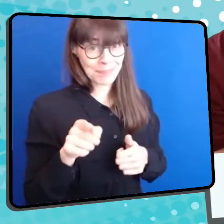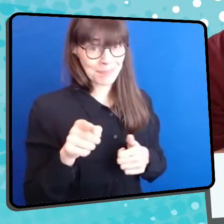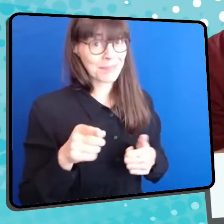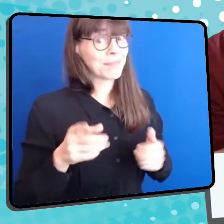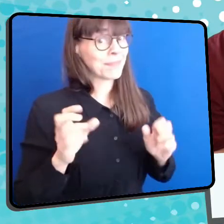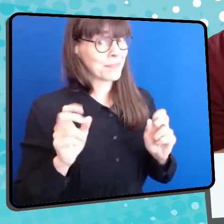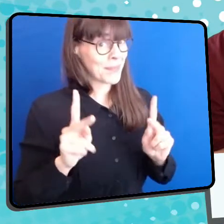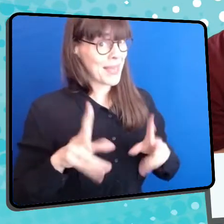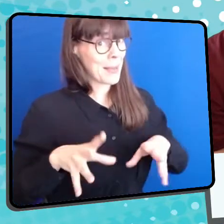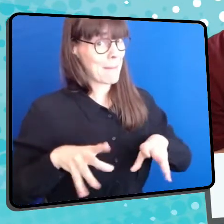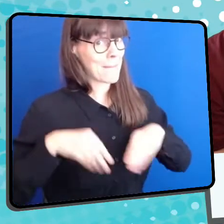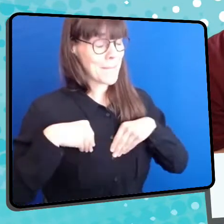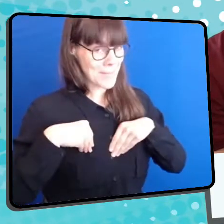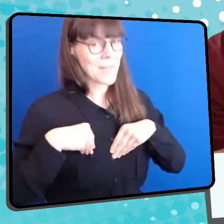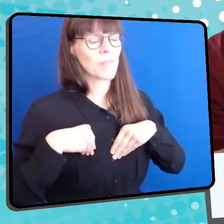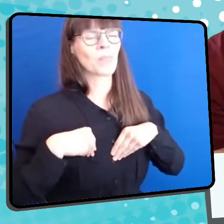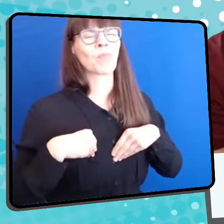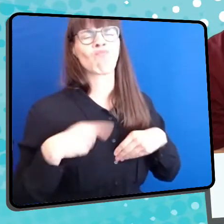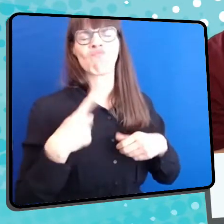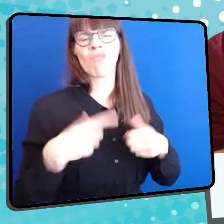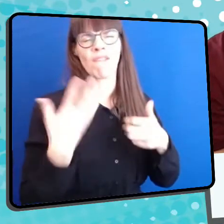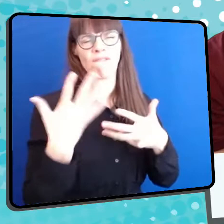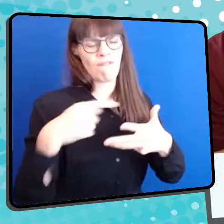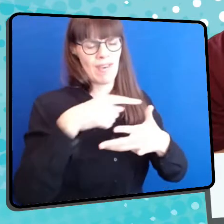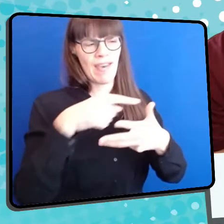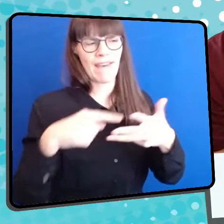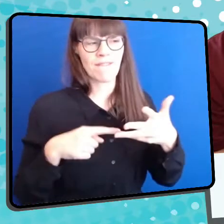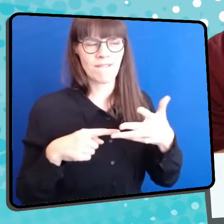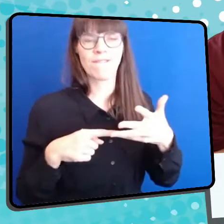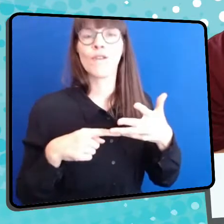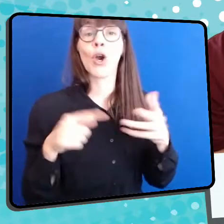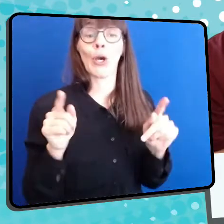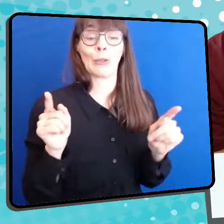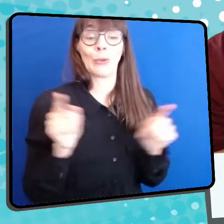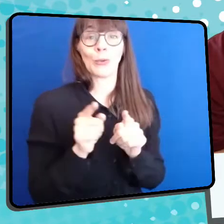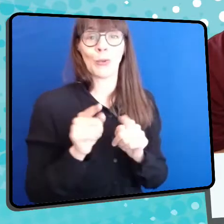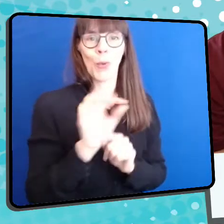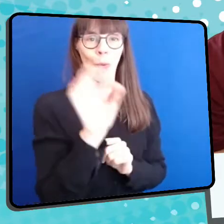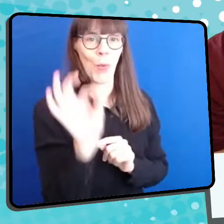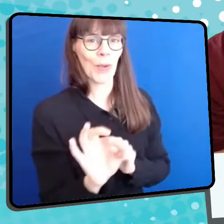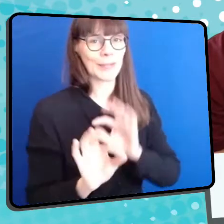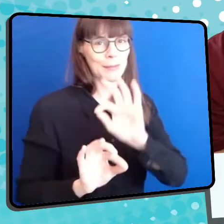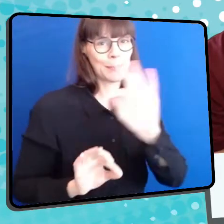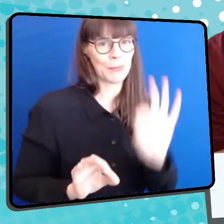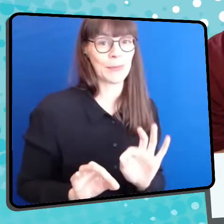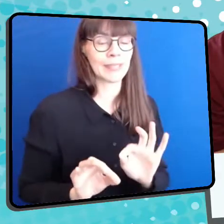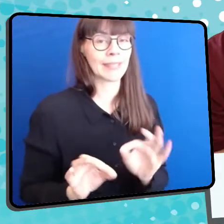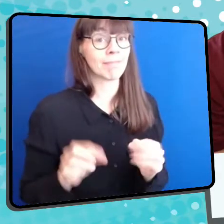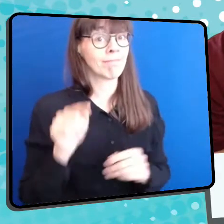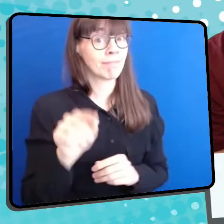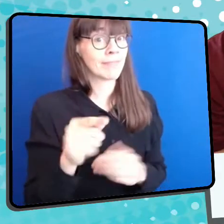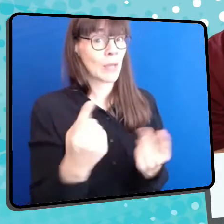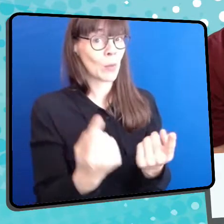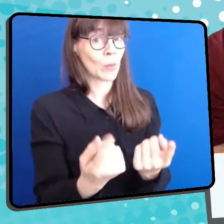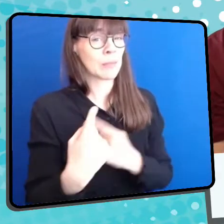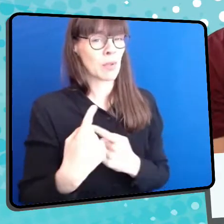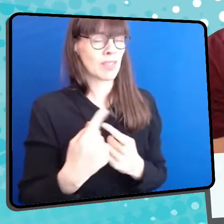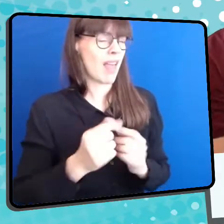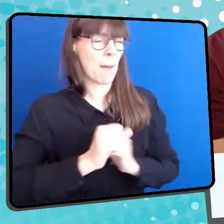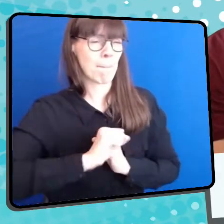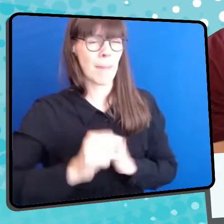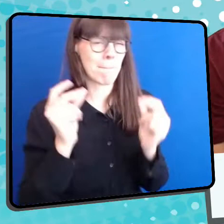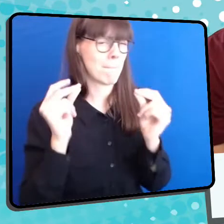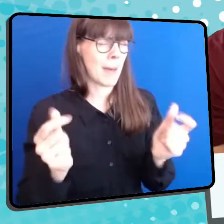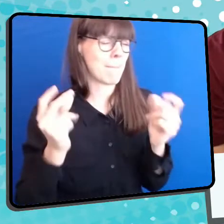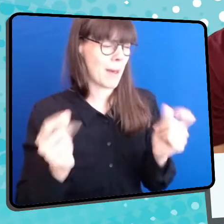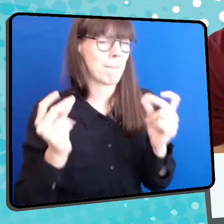just 5 short questions, and what we want is your immediate answer. And the reason we want your sort of